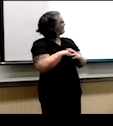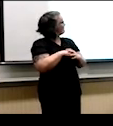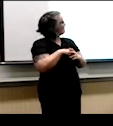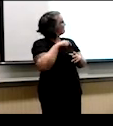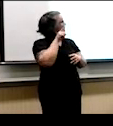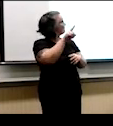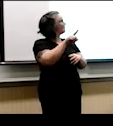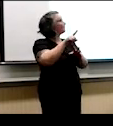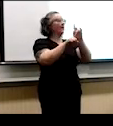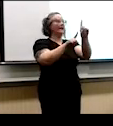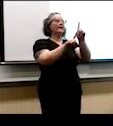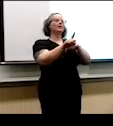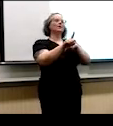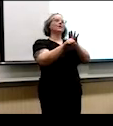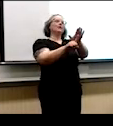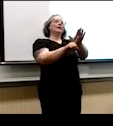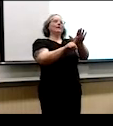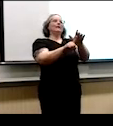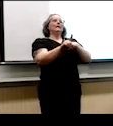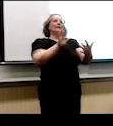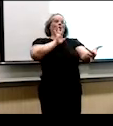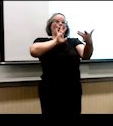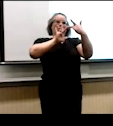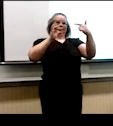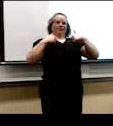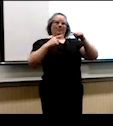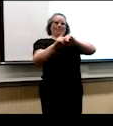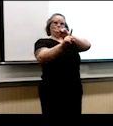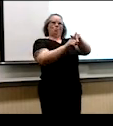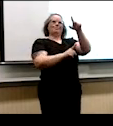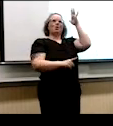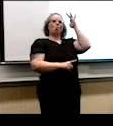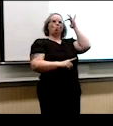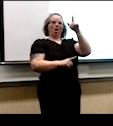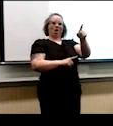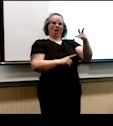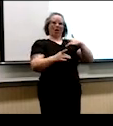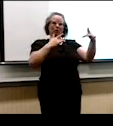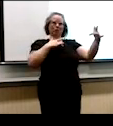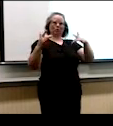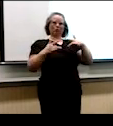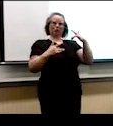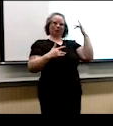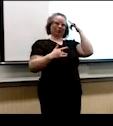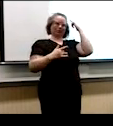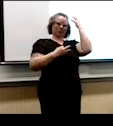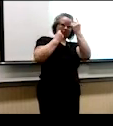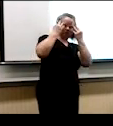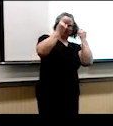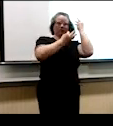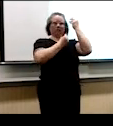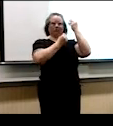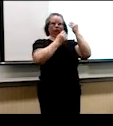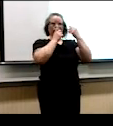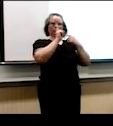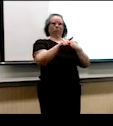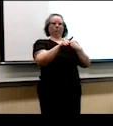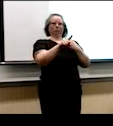CLL support worker said, he used to be on time for work. Now he shows up and sometimes he refuses to do the